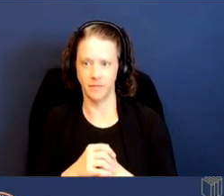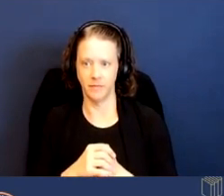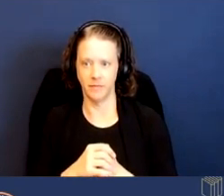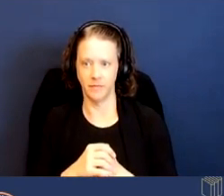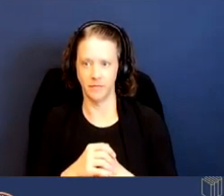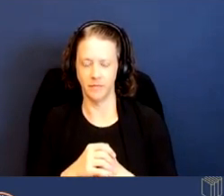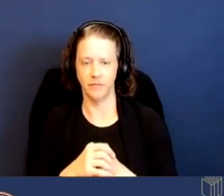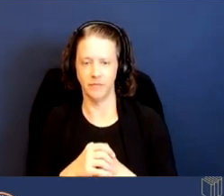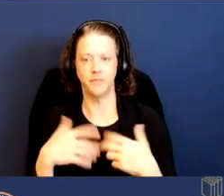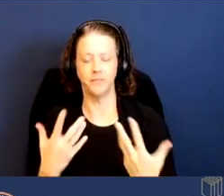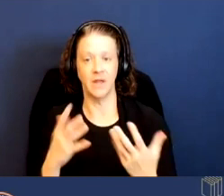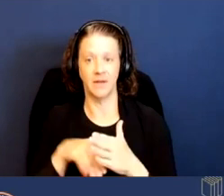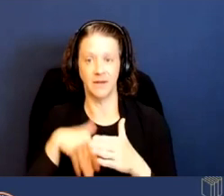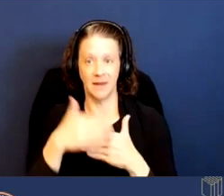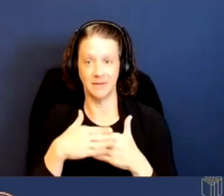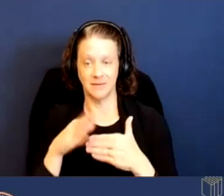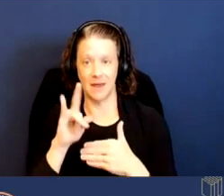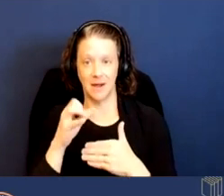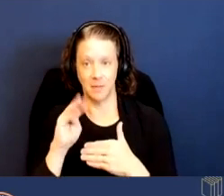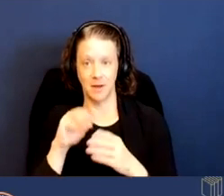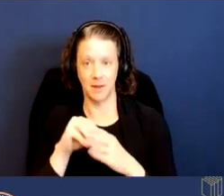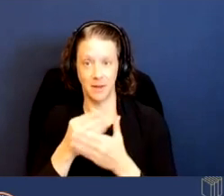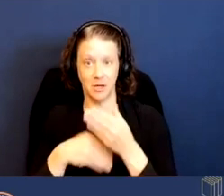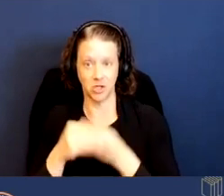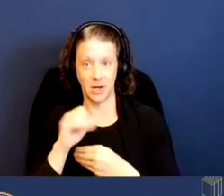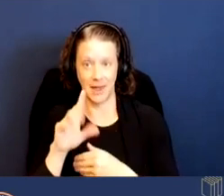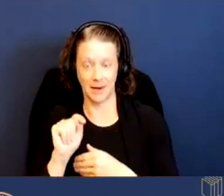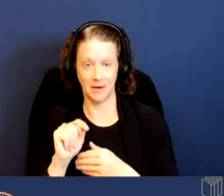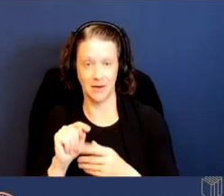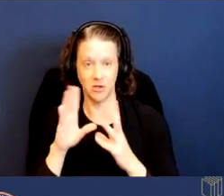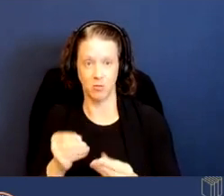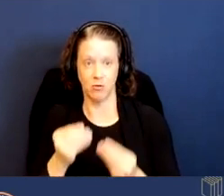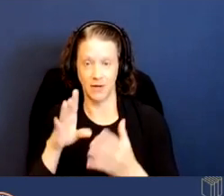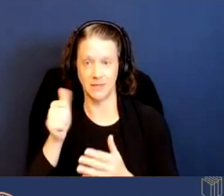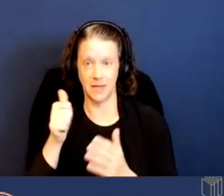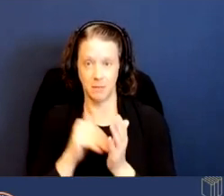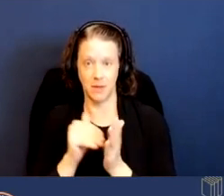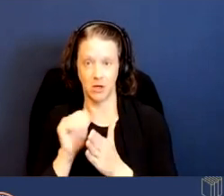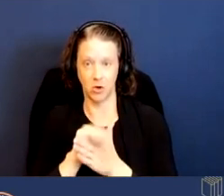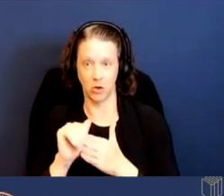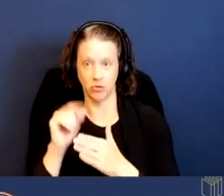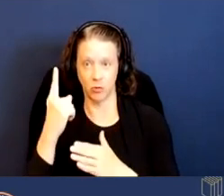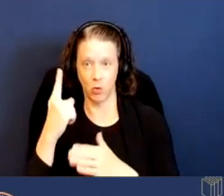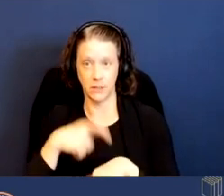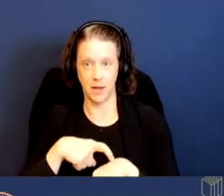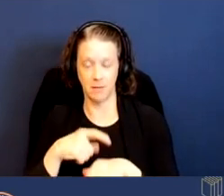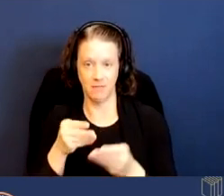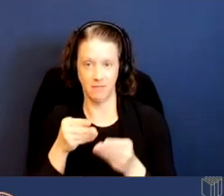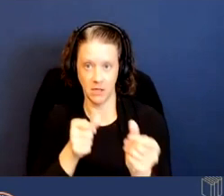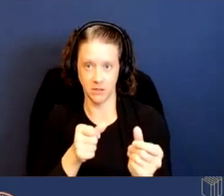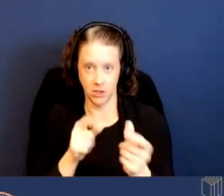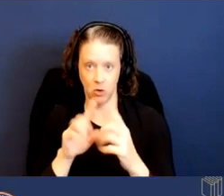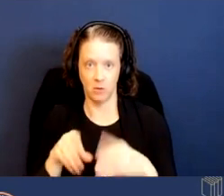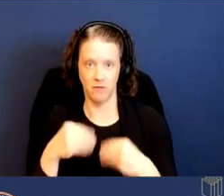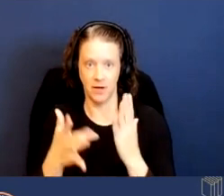item in the Budget Act is providing 10 million in one-time funds, right, to provide technical